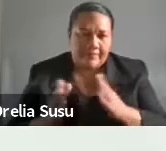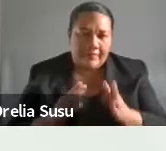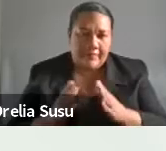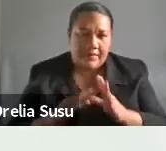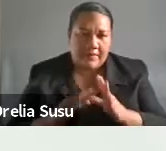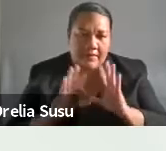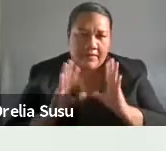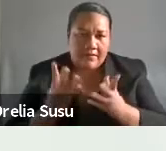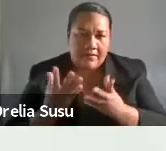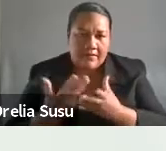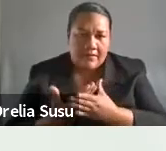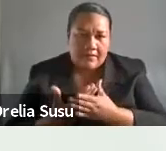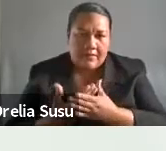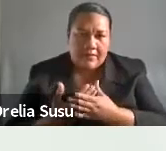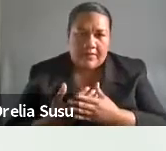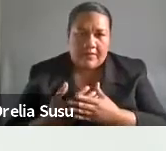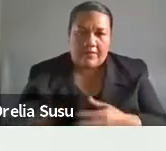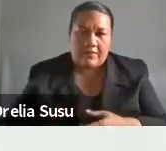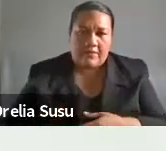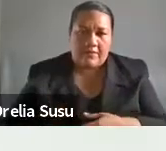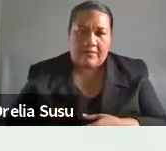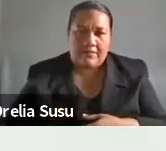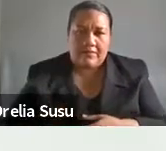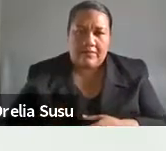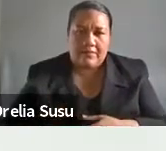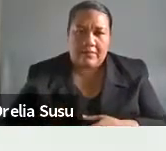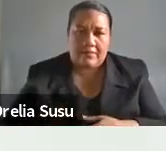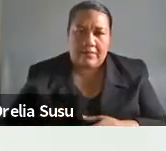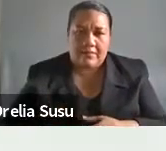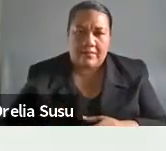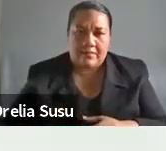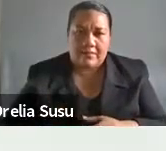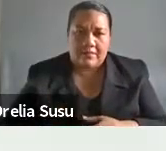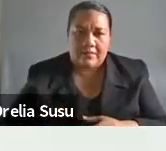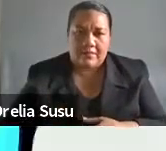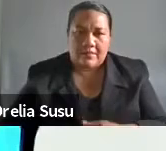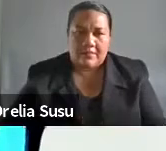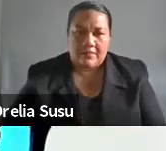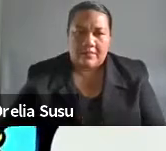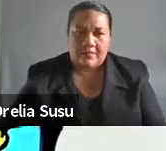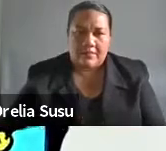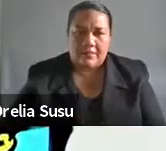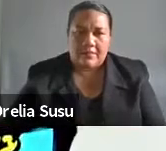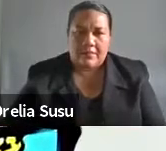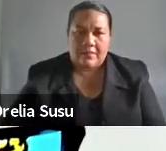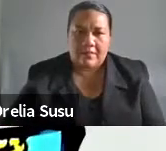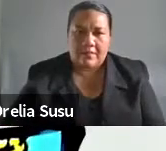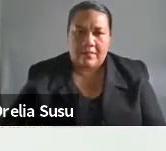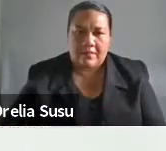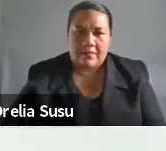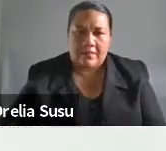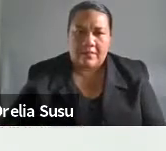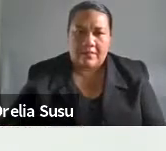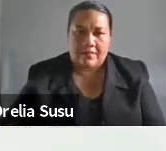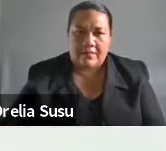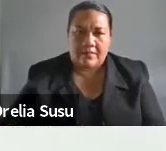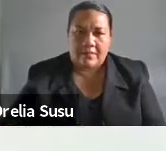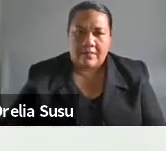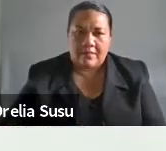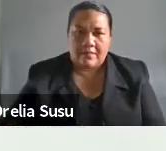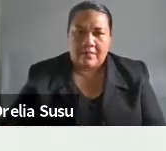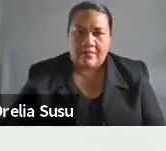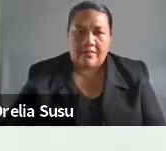to local needs for land, water, food and energy. From Pacific Island feminists to the Black Mesa